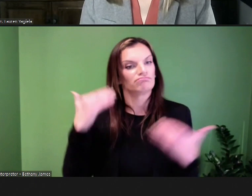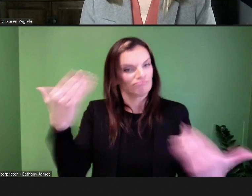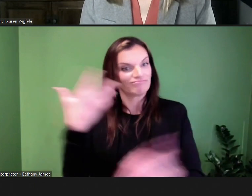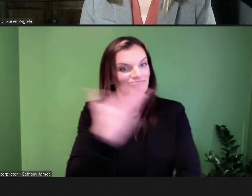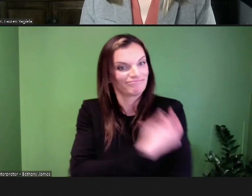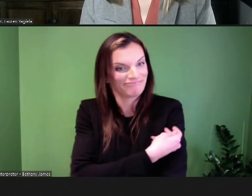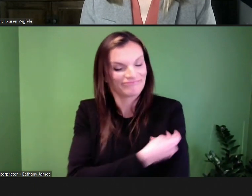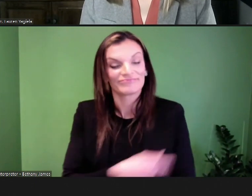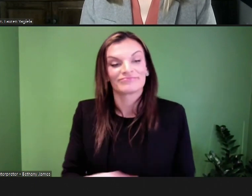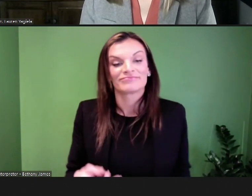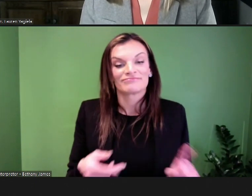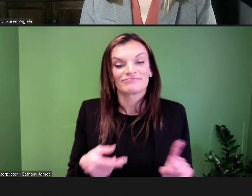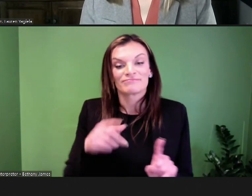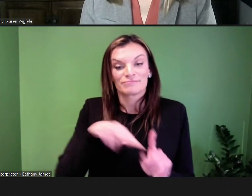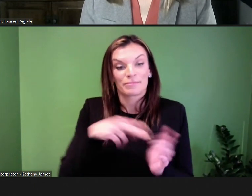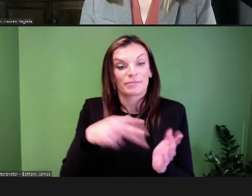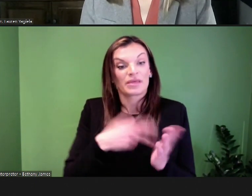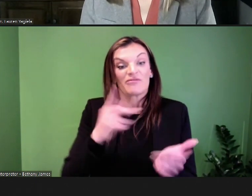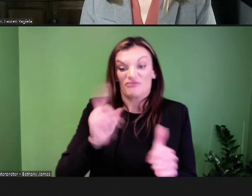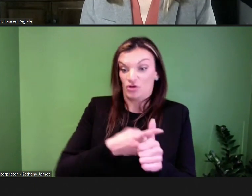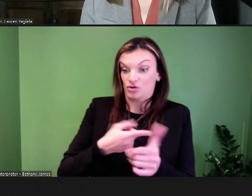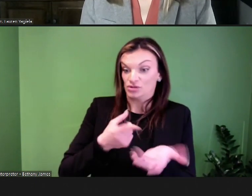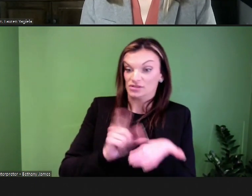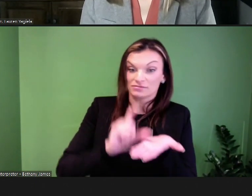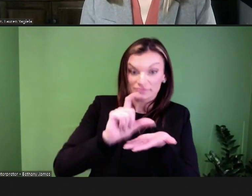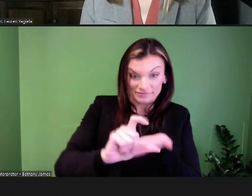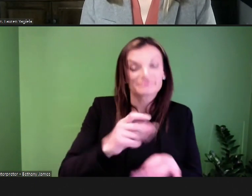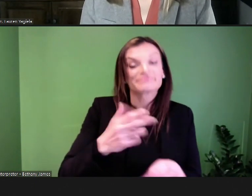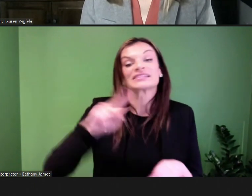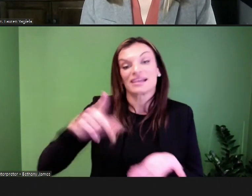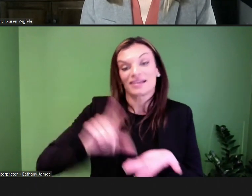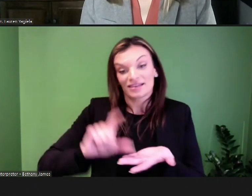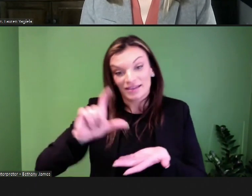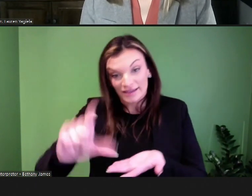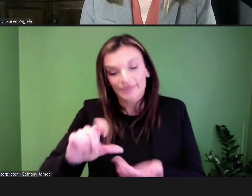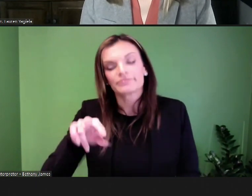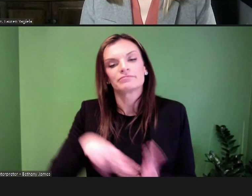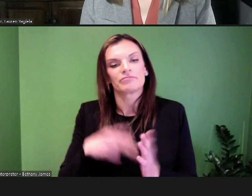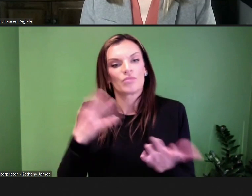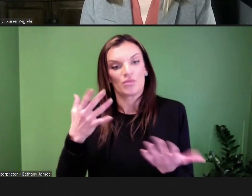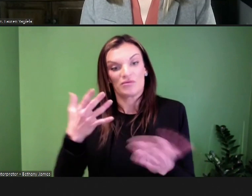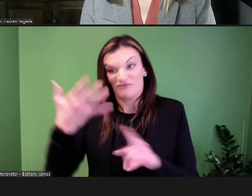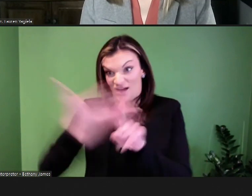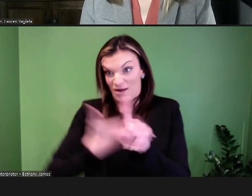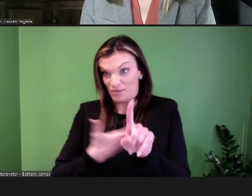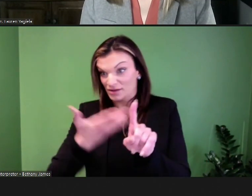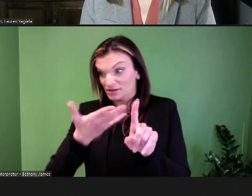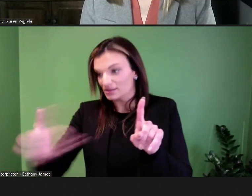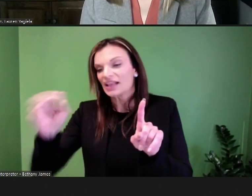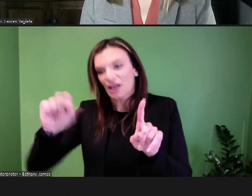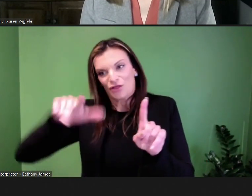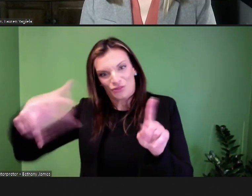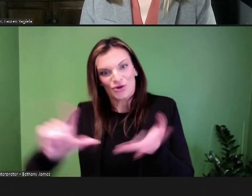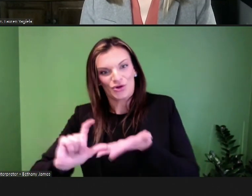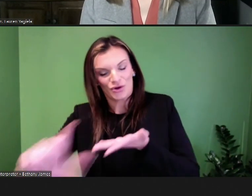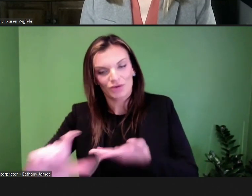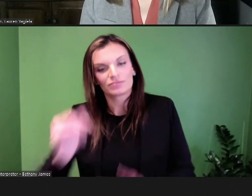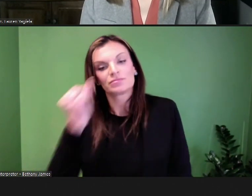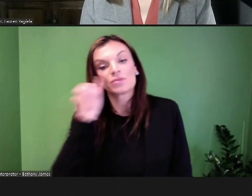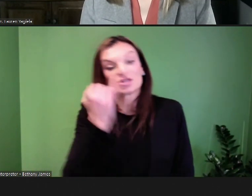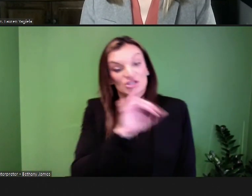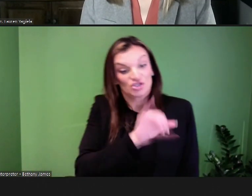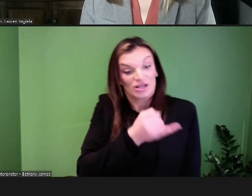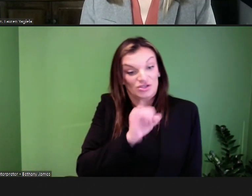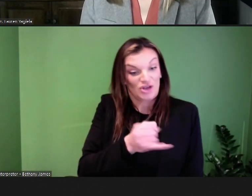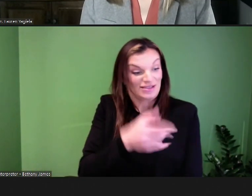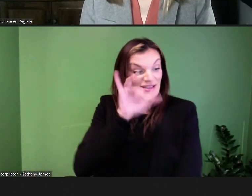a second dose of Pfizer or Moderna and 2 months after Johnson & Johnson. Whether you are unvaccinated,